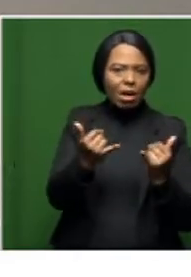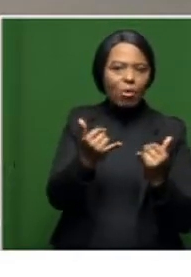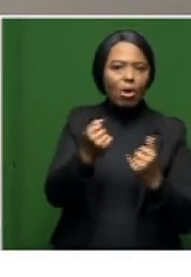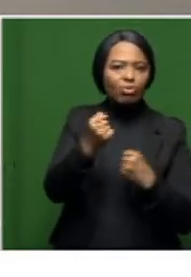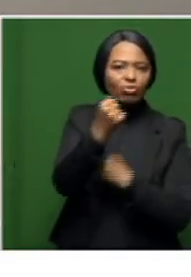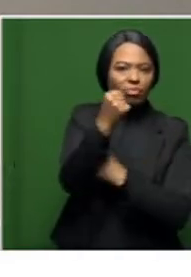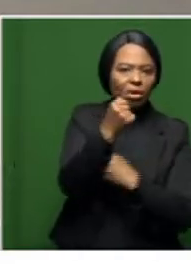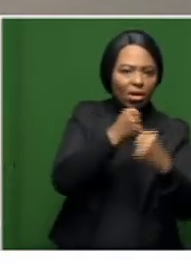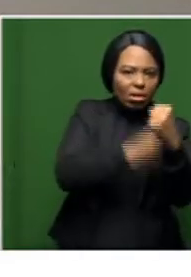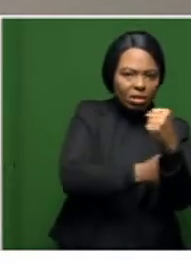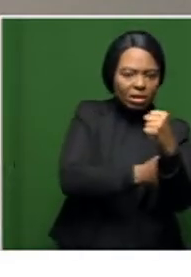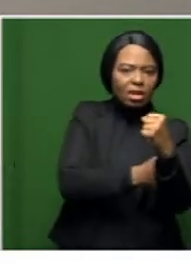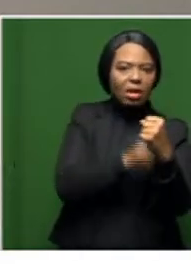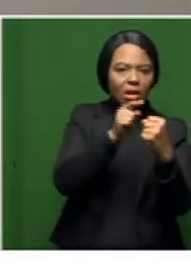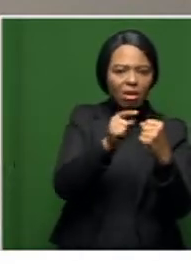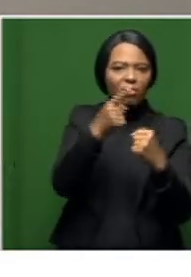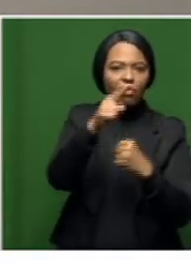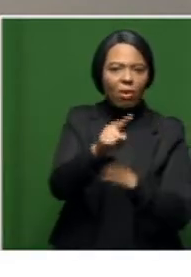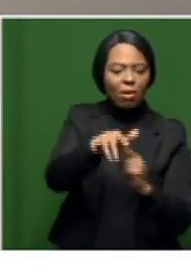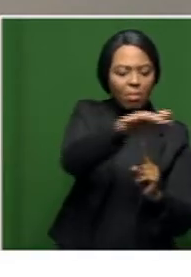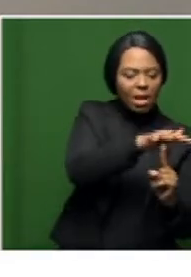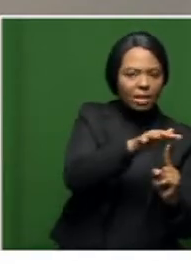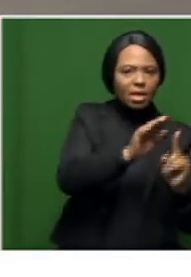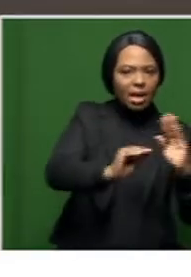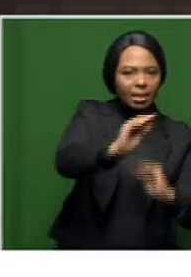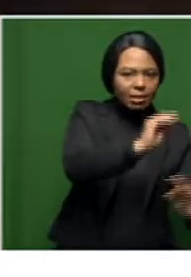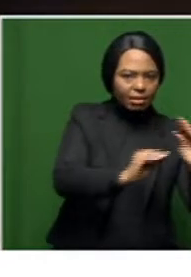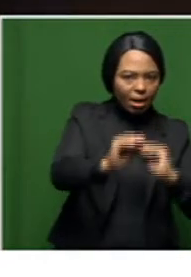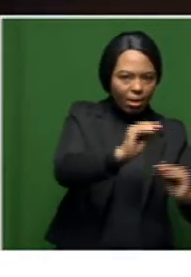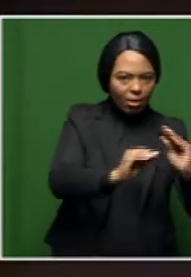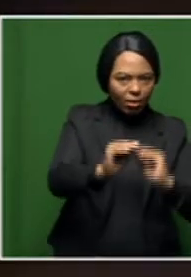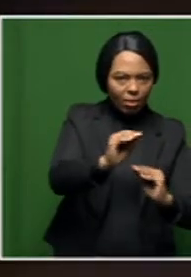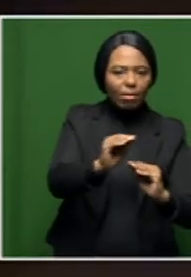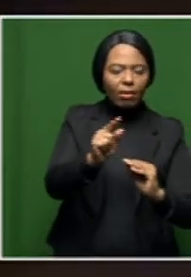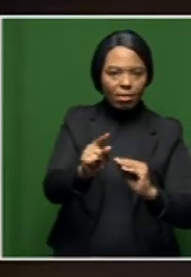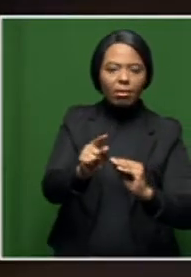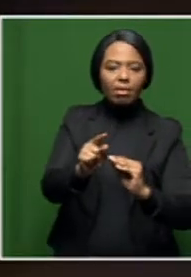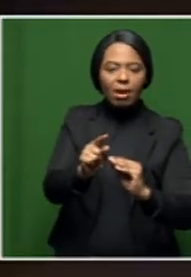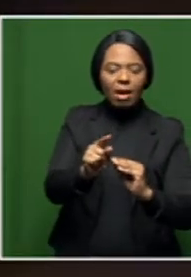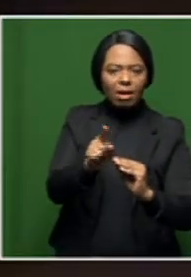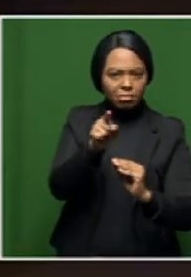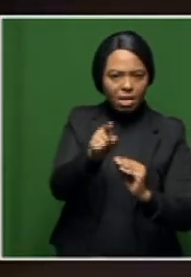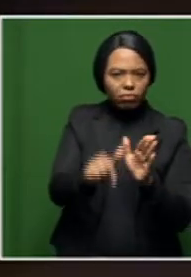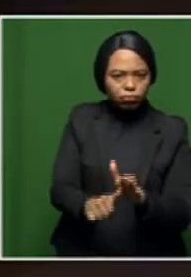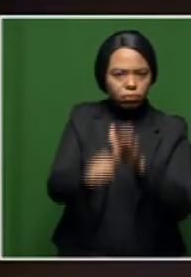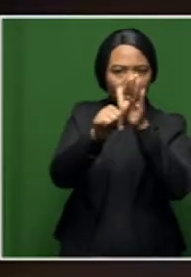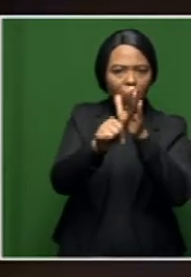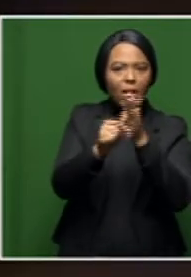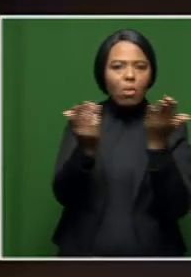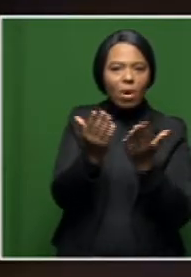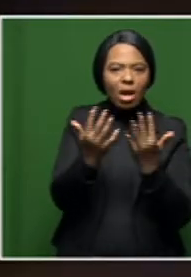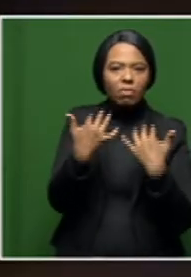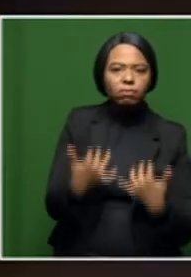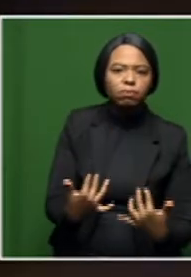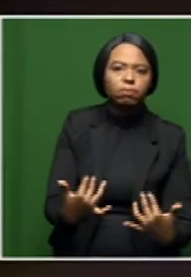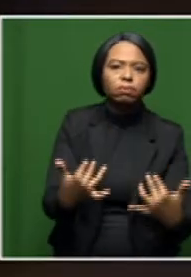structure, what we call in the forum, a place for dialogue and debate. So it's quite intimate, and it's based on an auditorium kind of